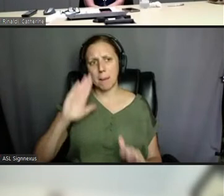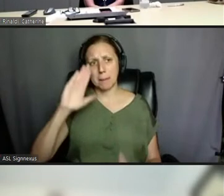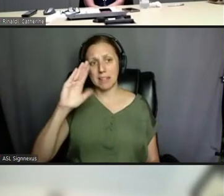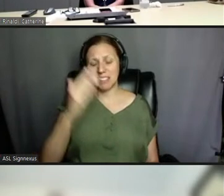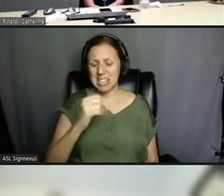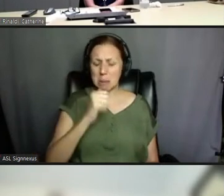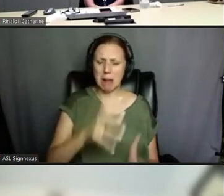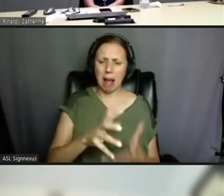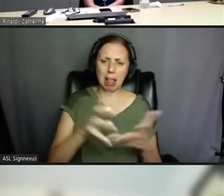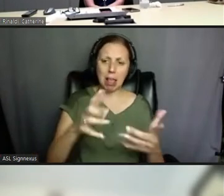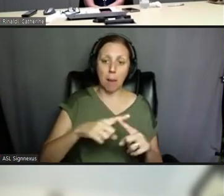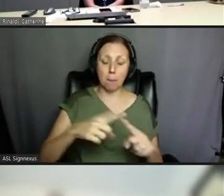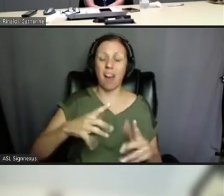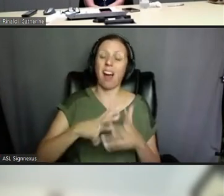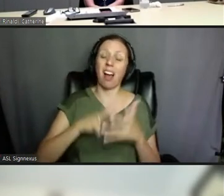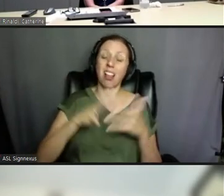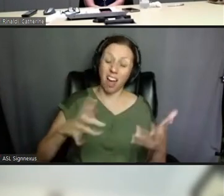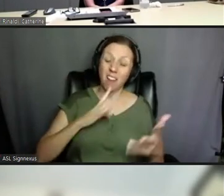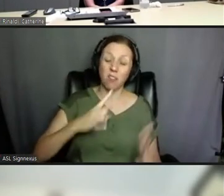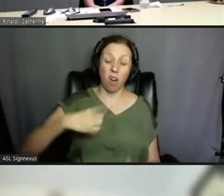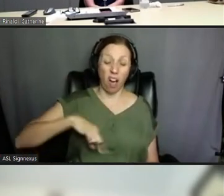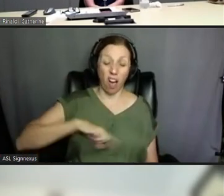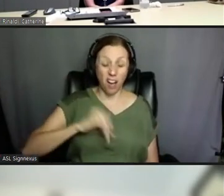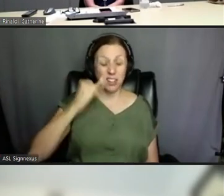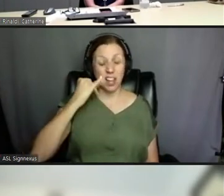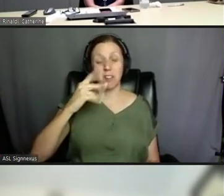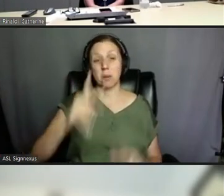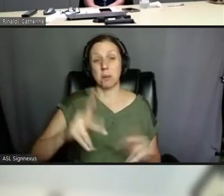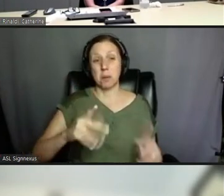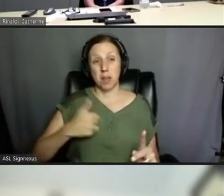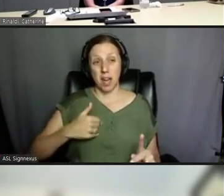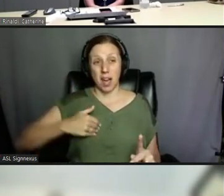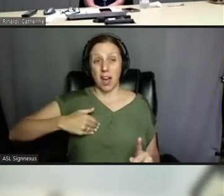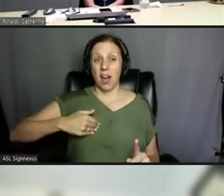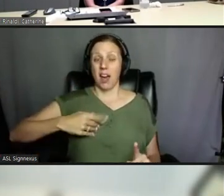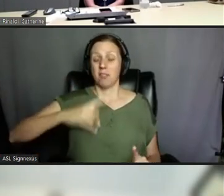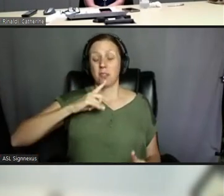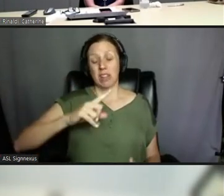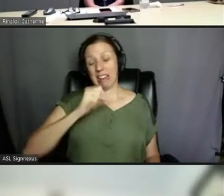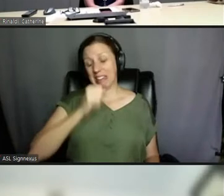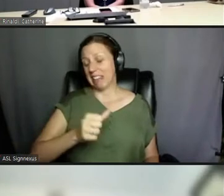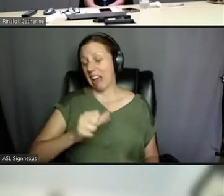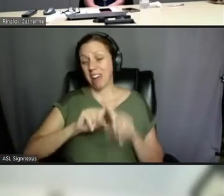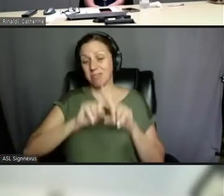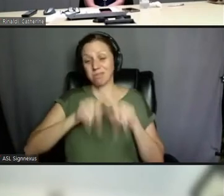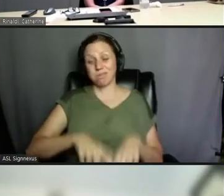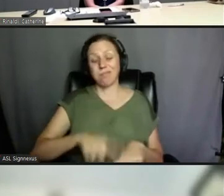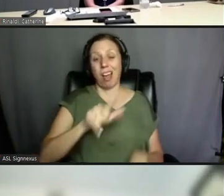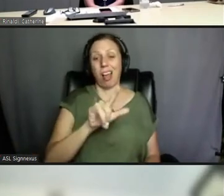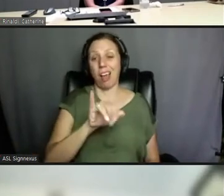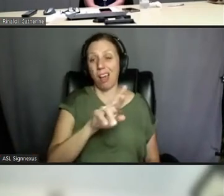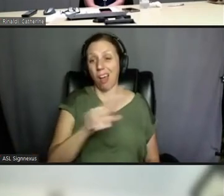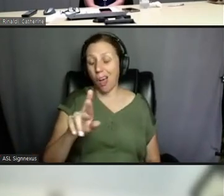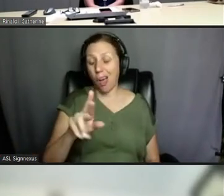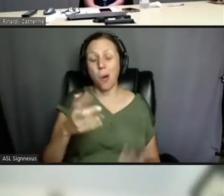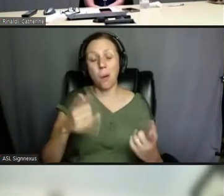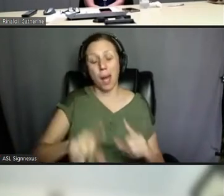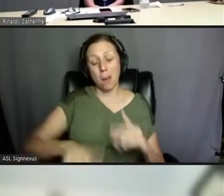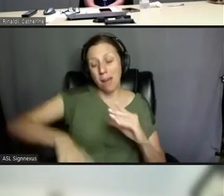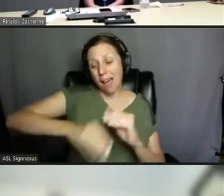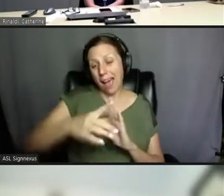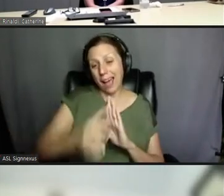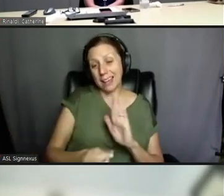commute every day and who already deal with a highly unpredictable Long Island Railroad. Not only does it add considerable time to